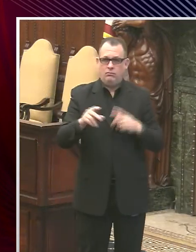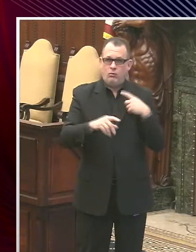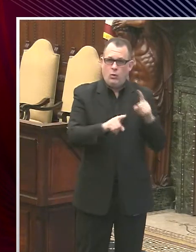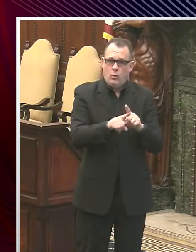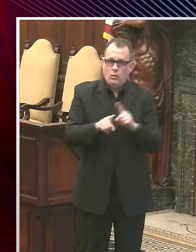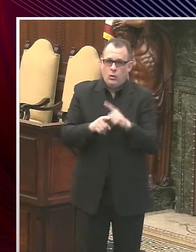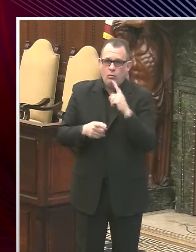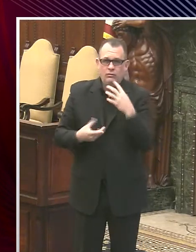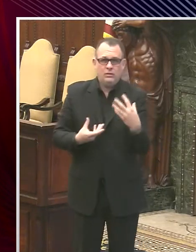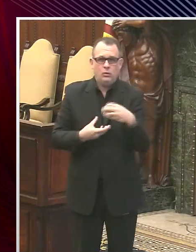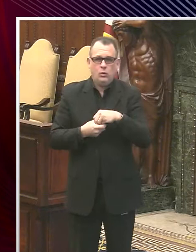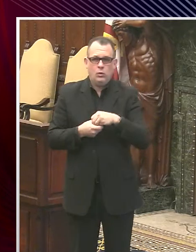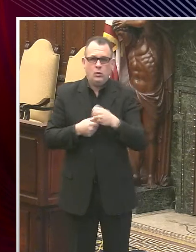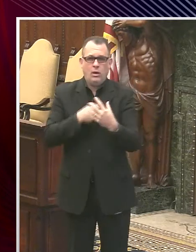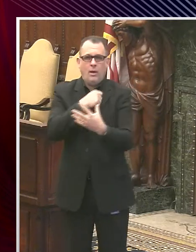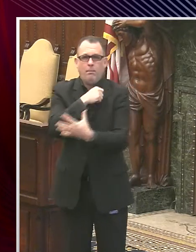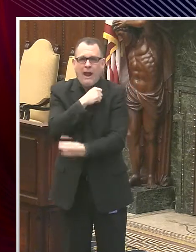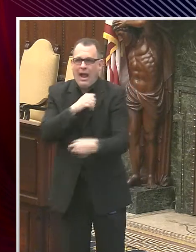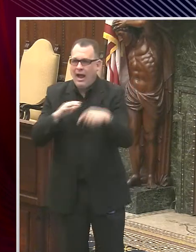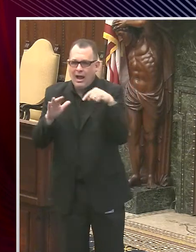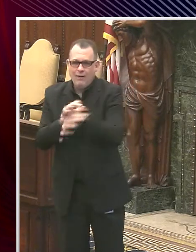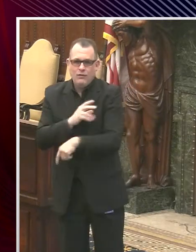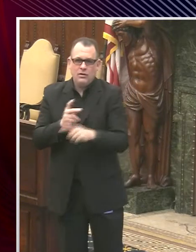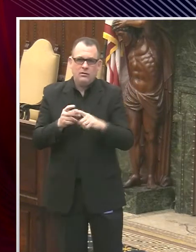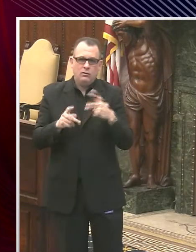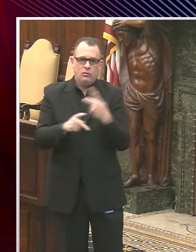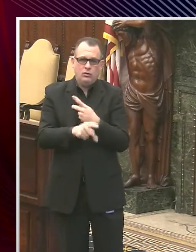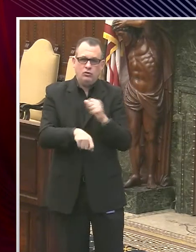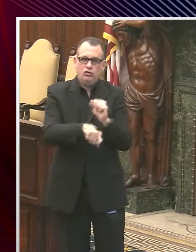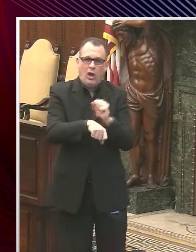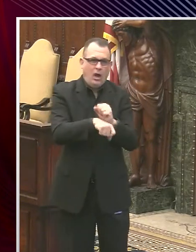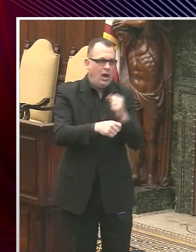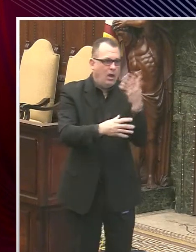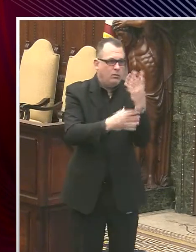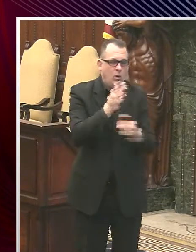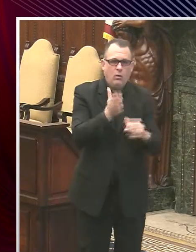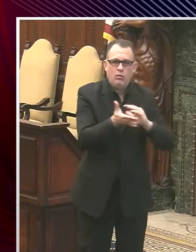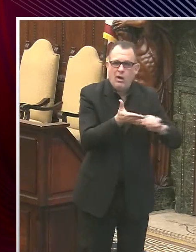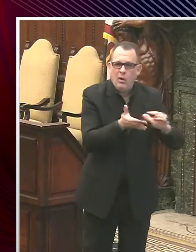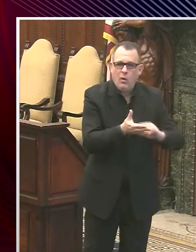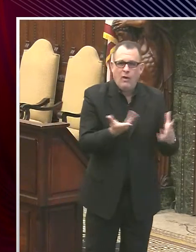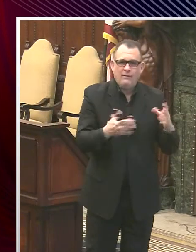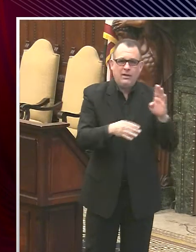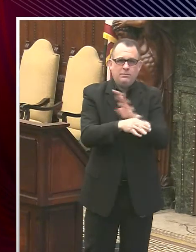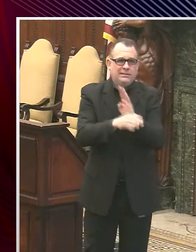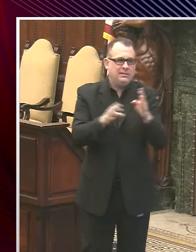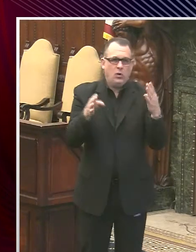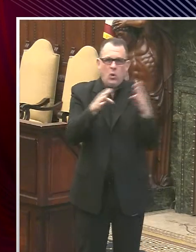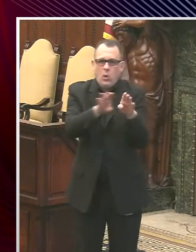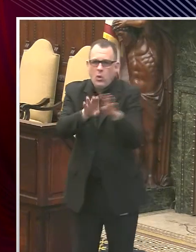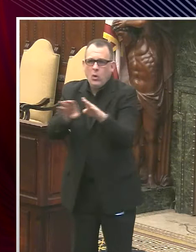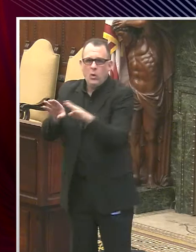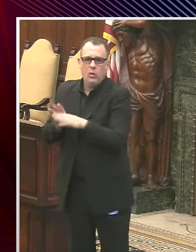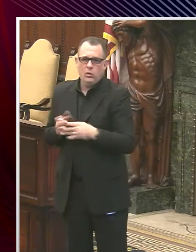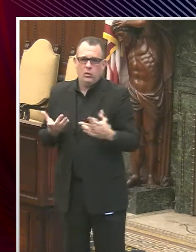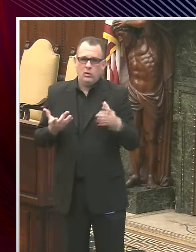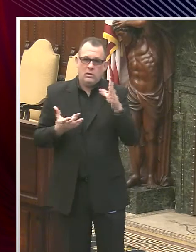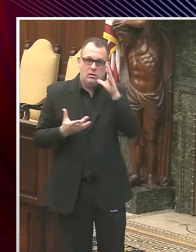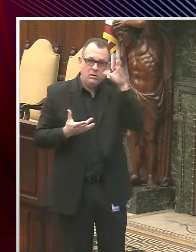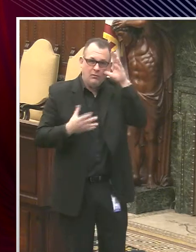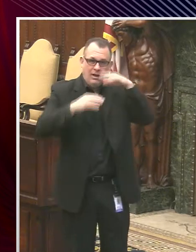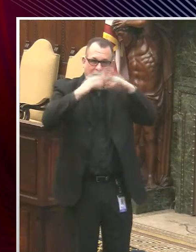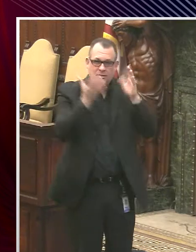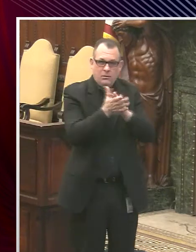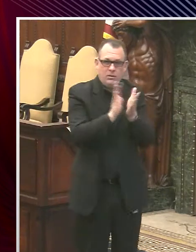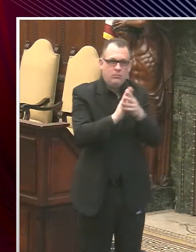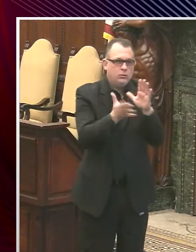the growth of poverty as jobs disappeared and businesses shuttered. It includes parents turning their homes into schoolhouses